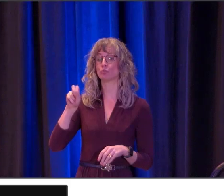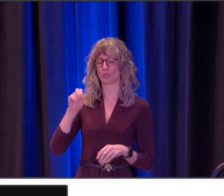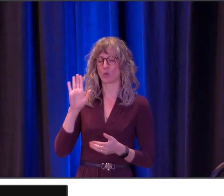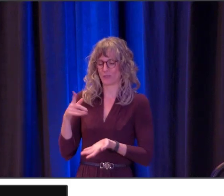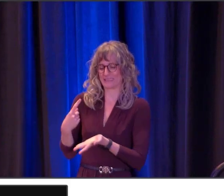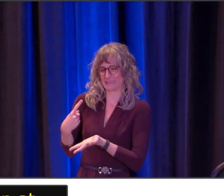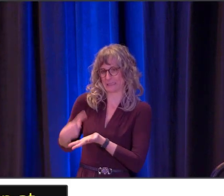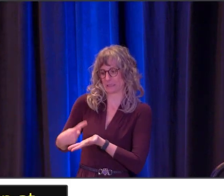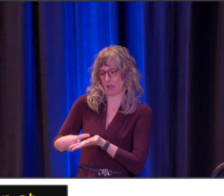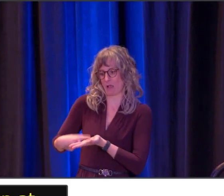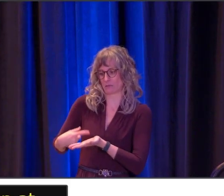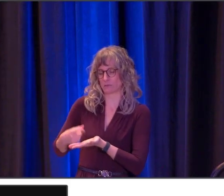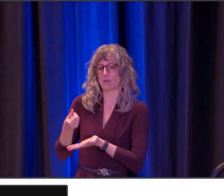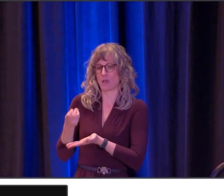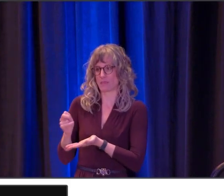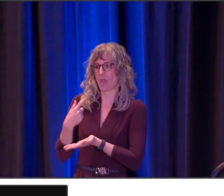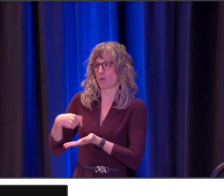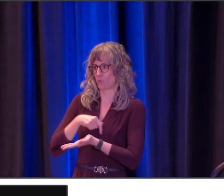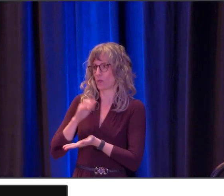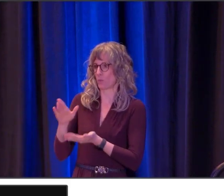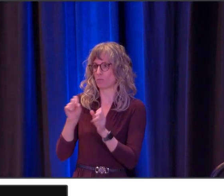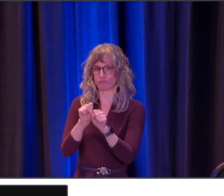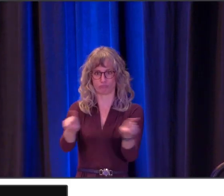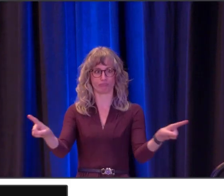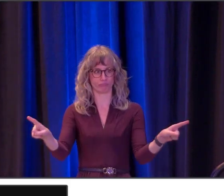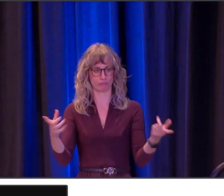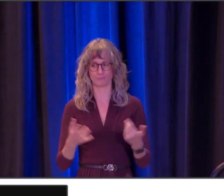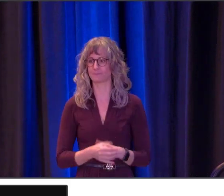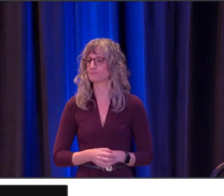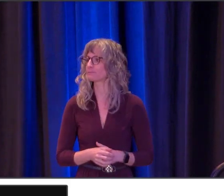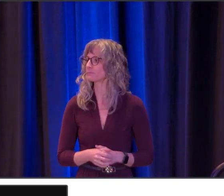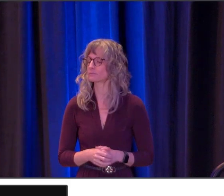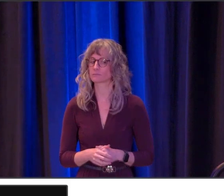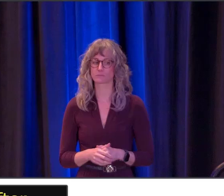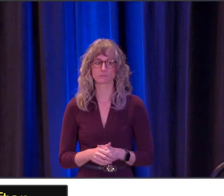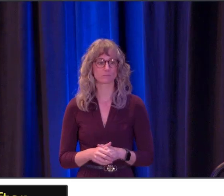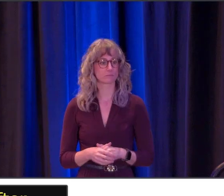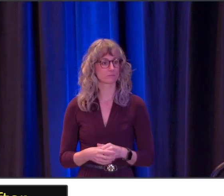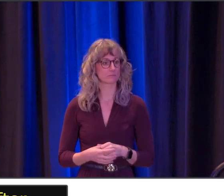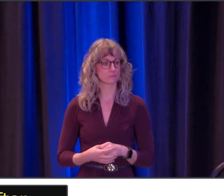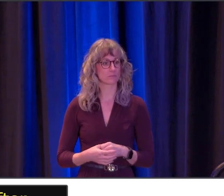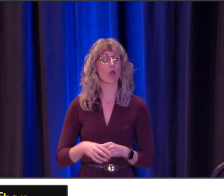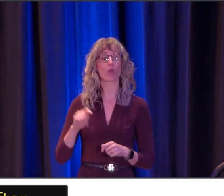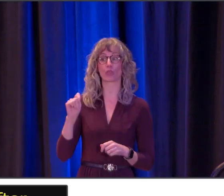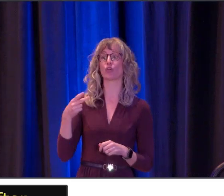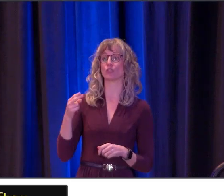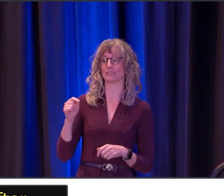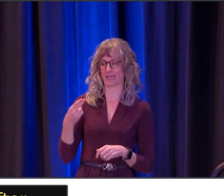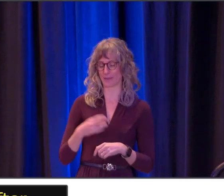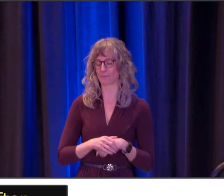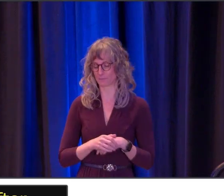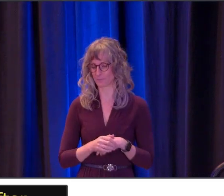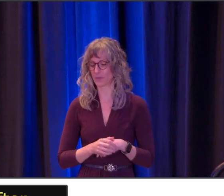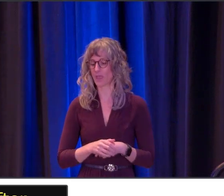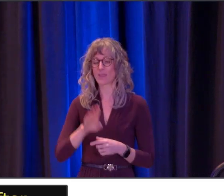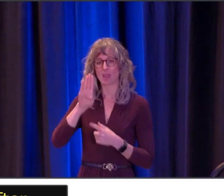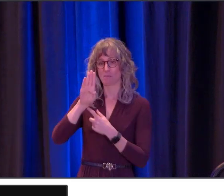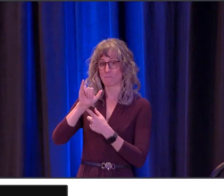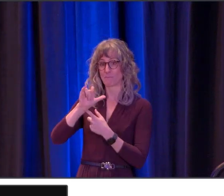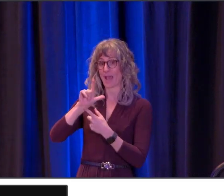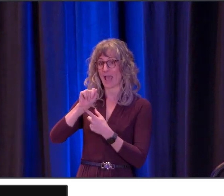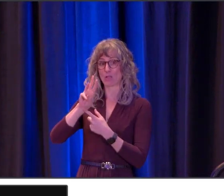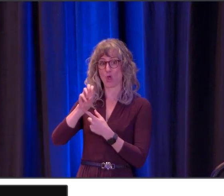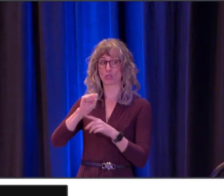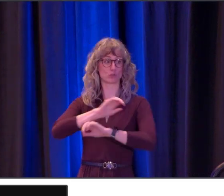be hearing from us after that. As far as the bylaws, there are no bylaw changes at